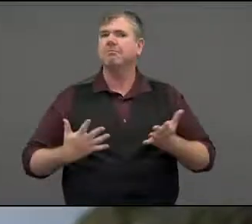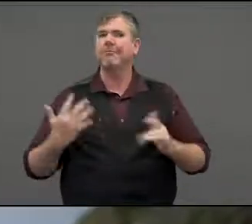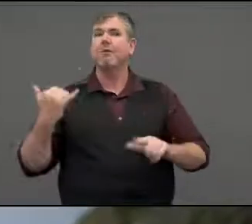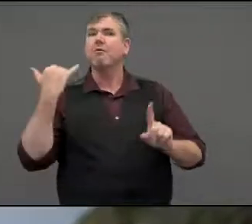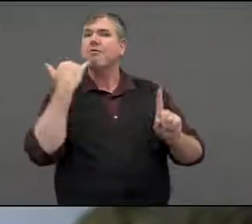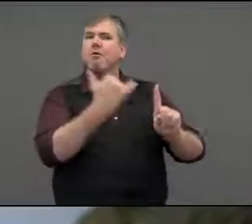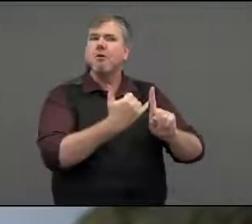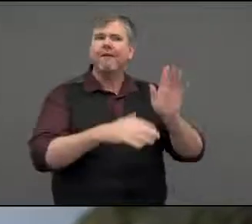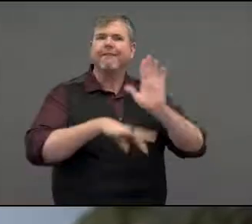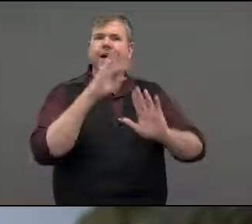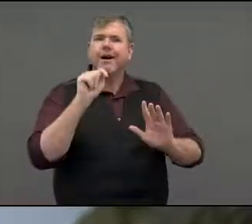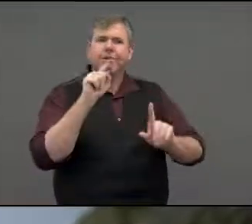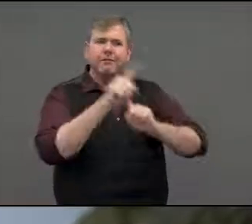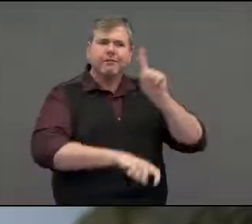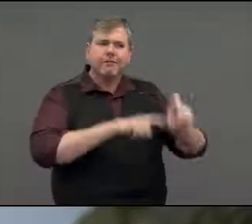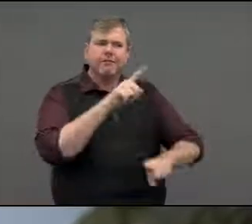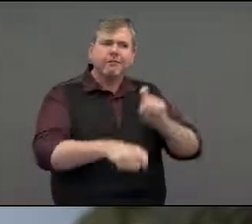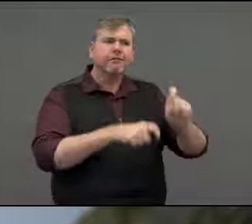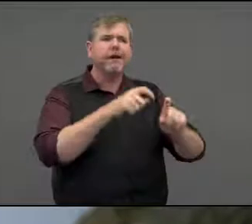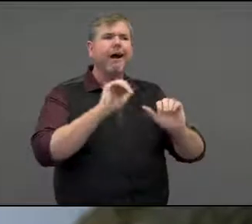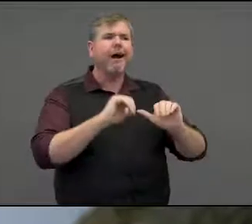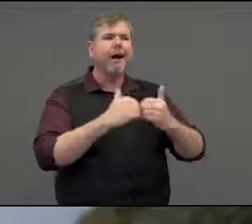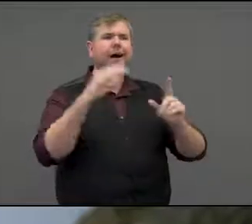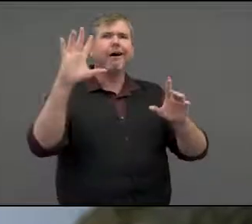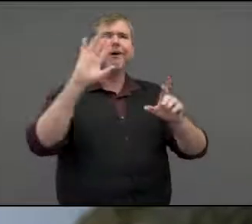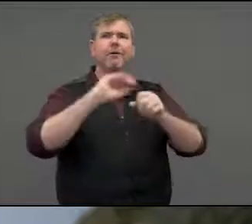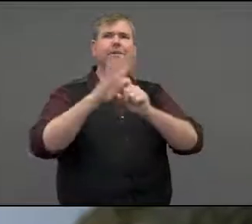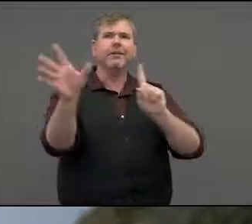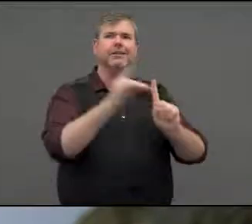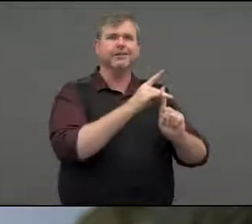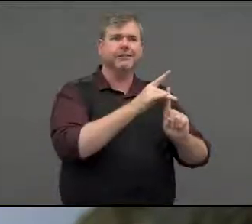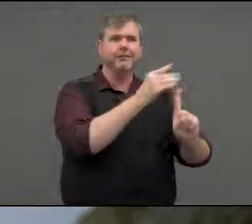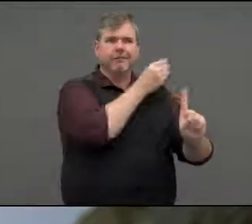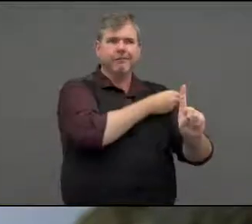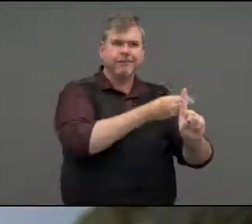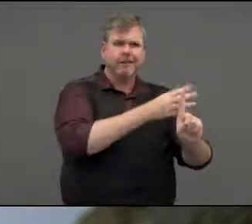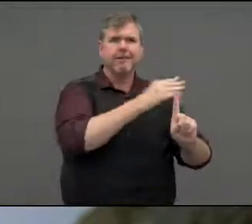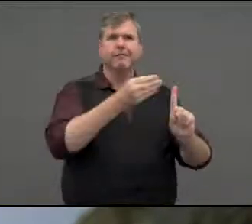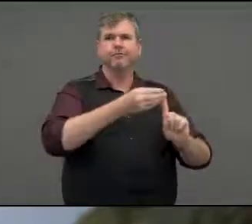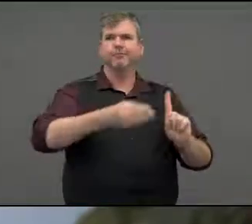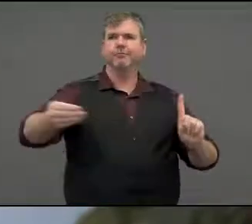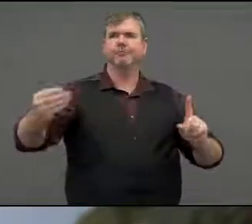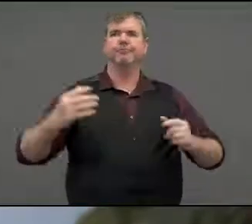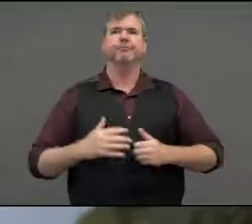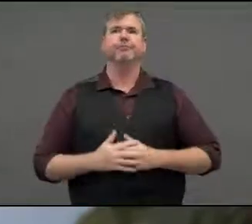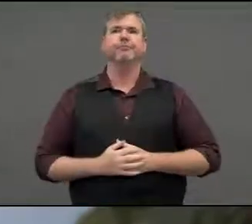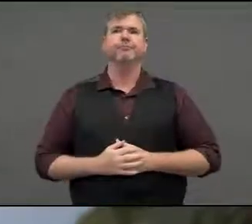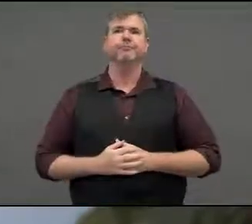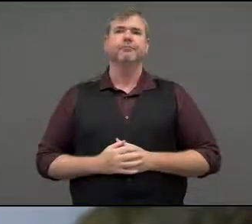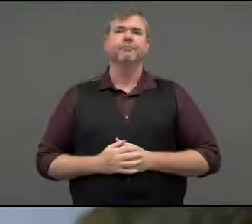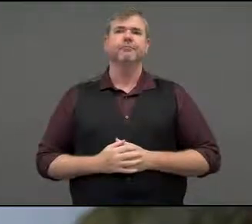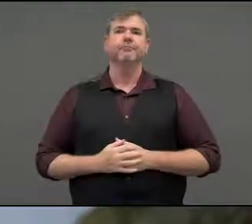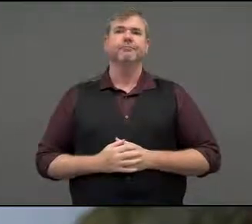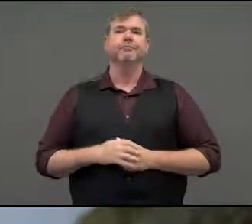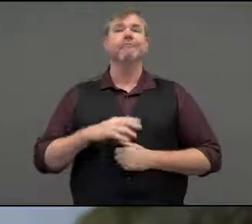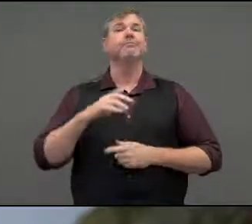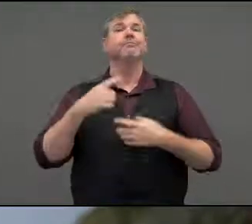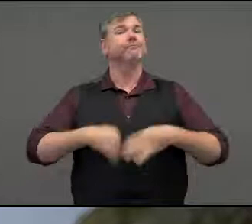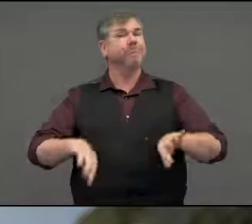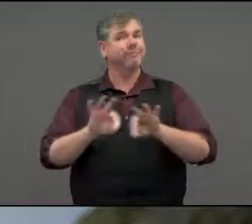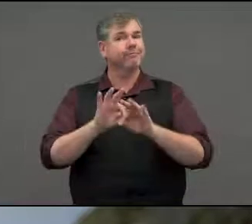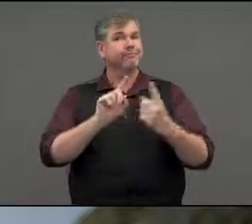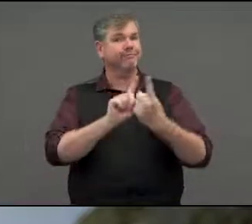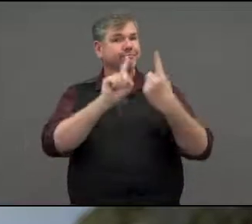of that positive case, meaning that anyone who has been within 6 feet of a positive case for at